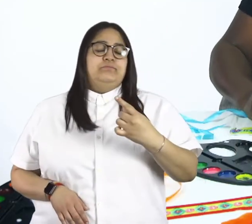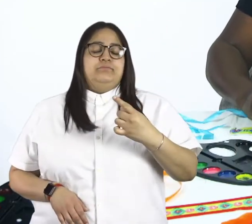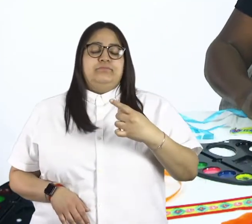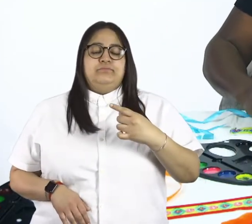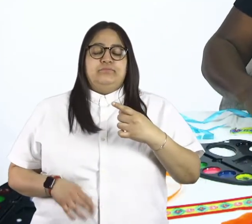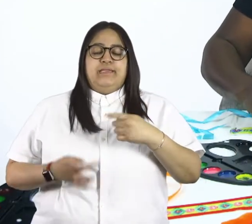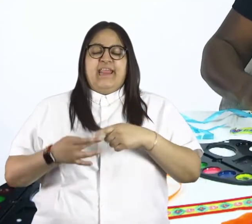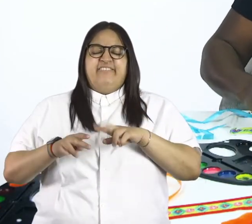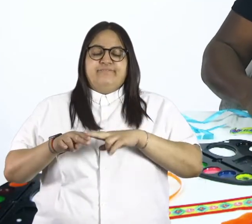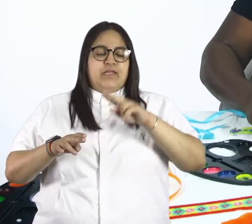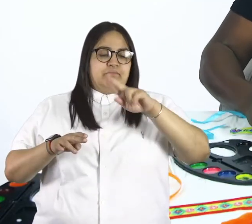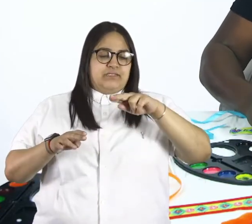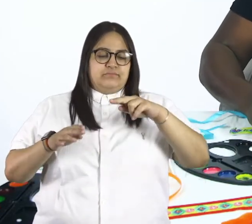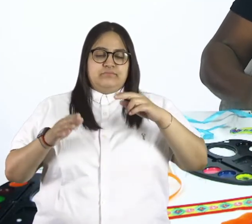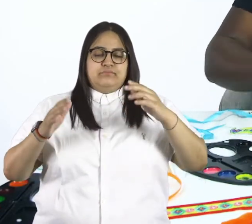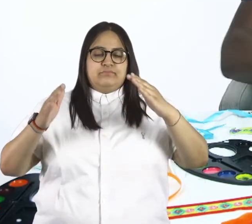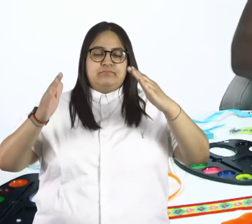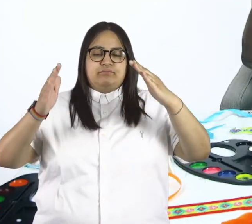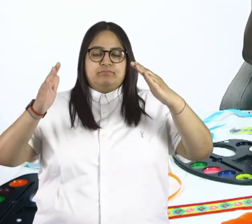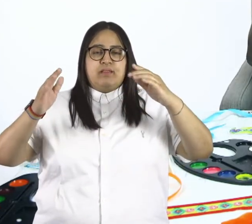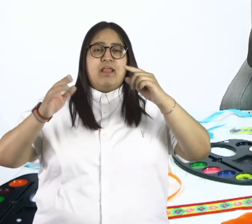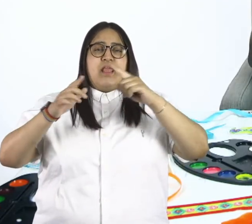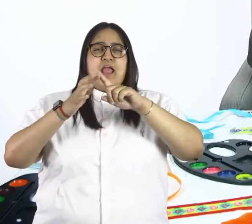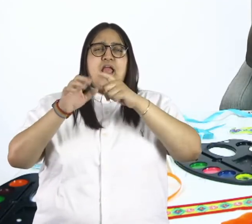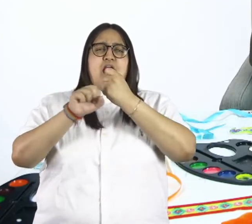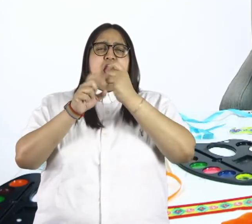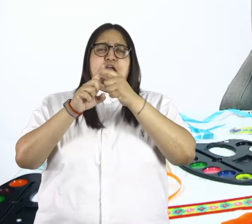diamante, then you then have to be very careful